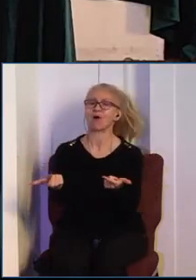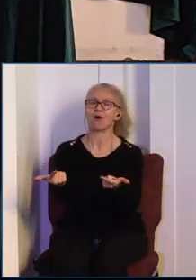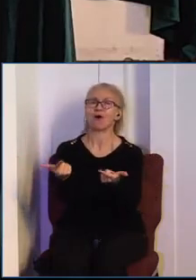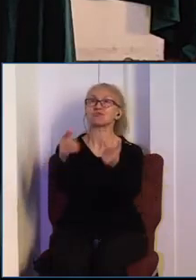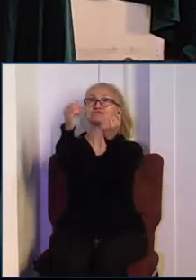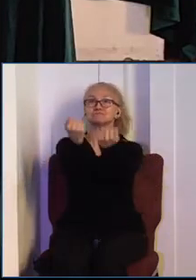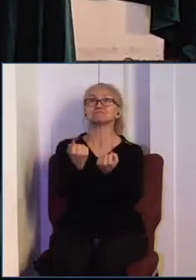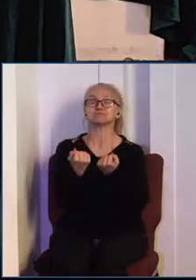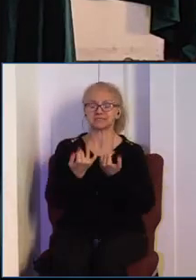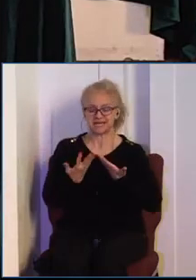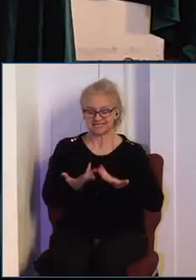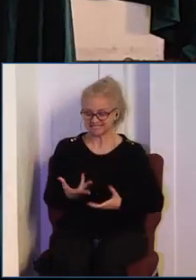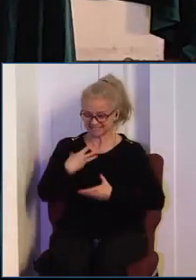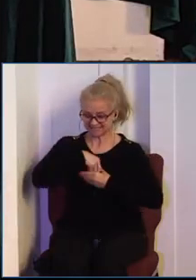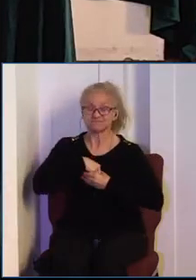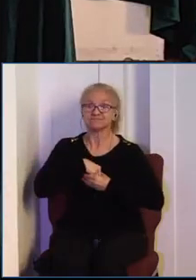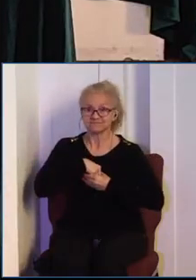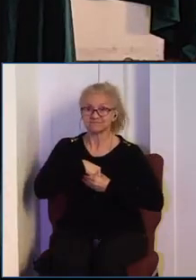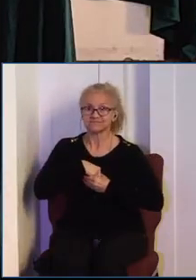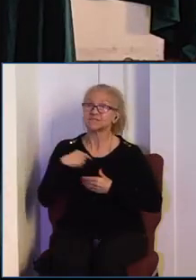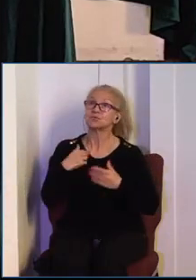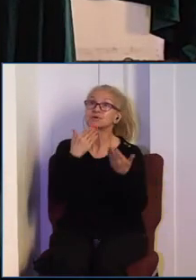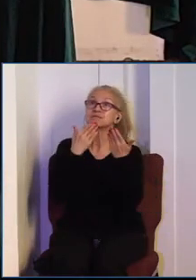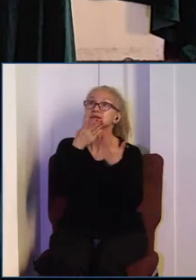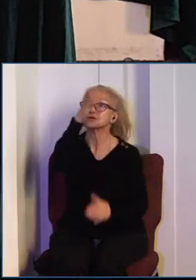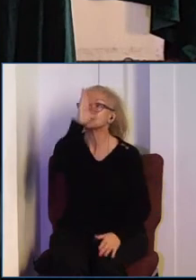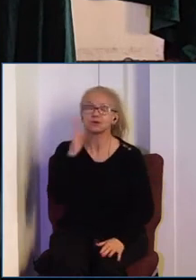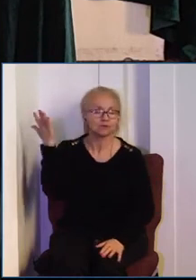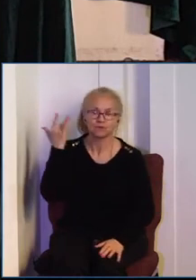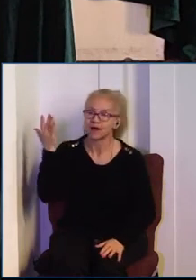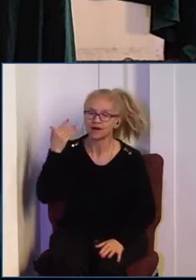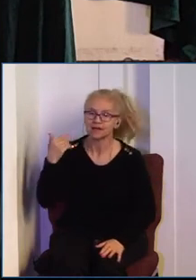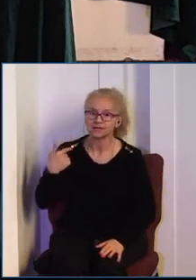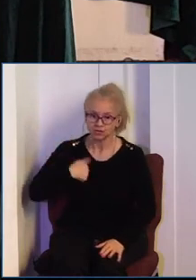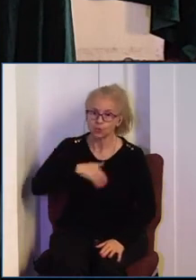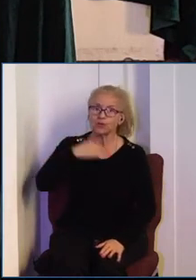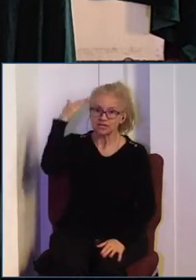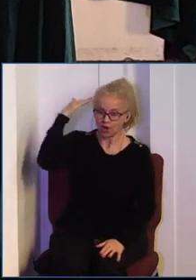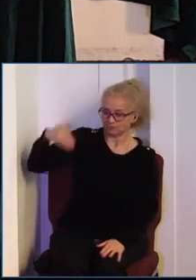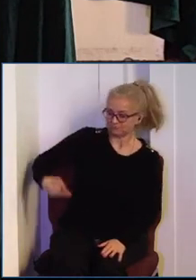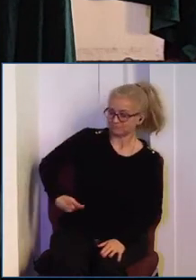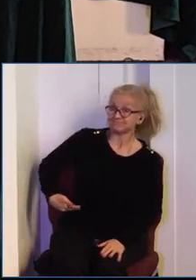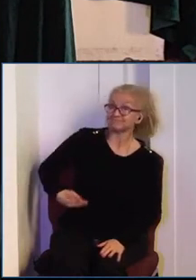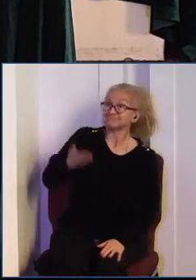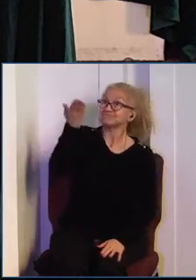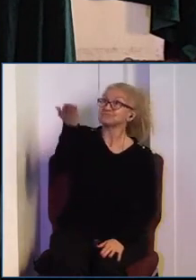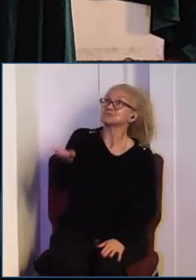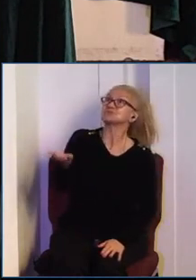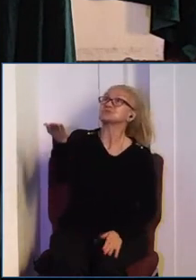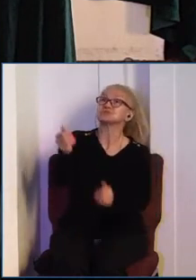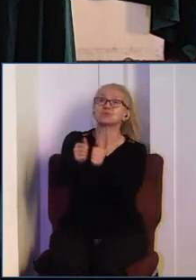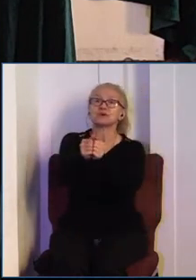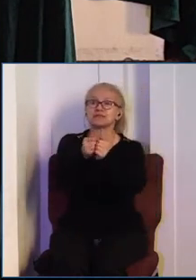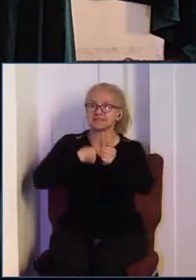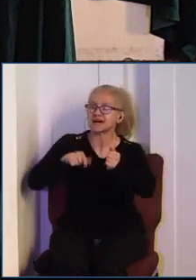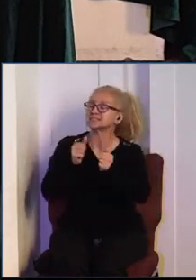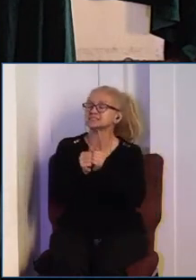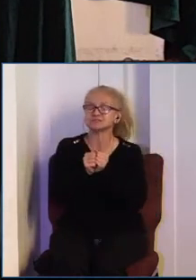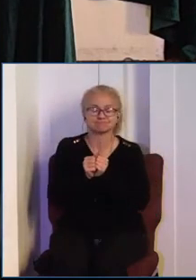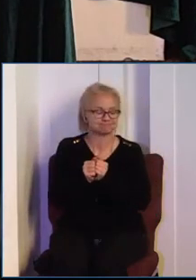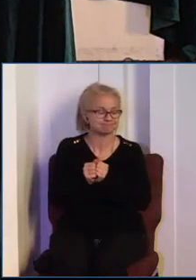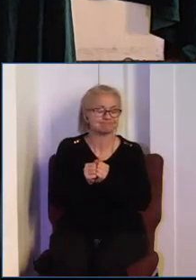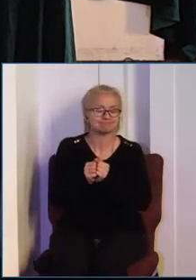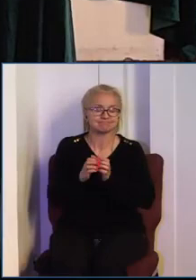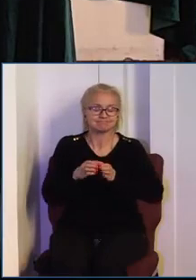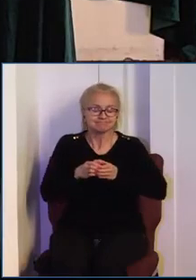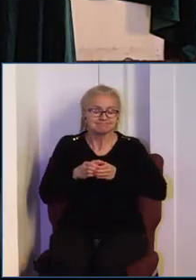blessed with. We thank you, God, because we know that you are with us. And we ask